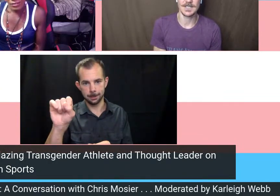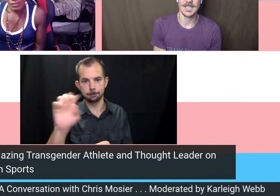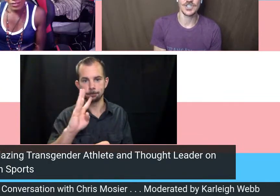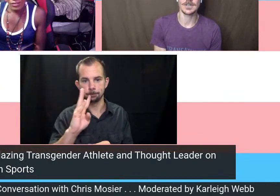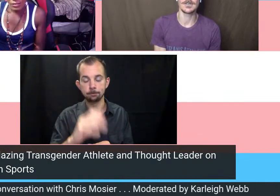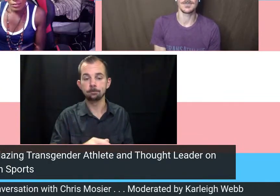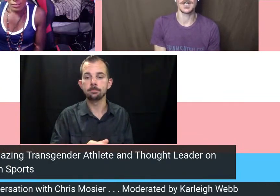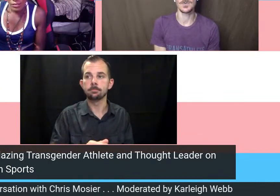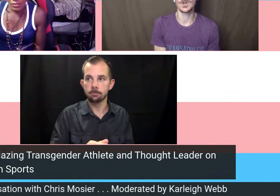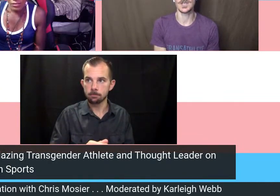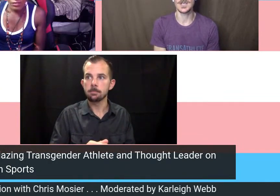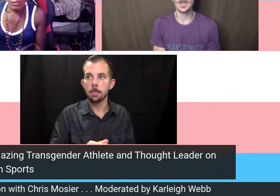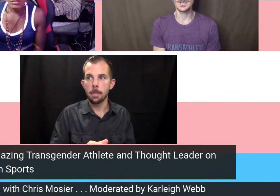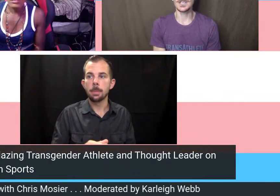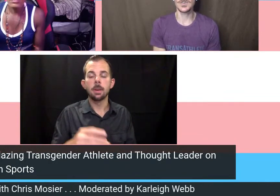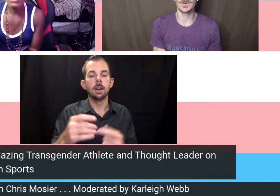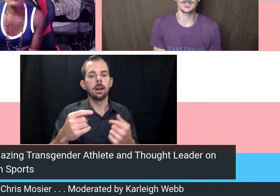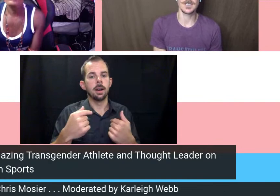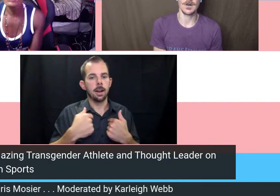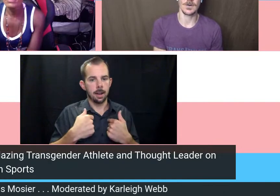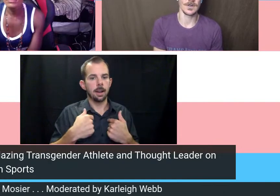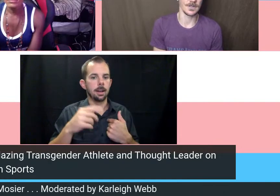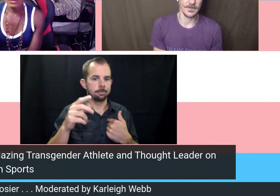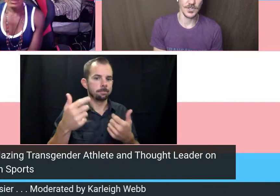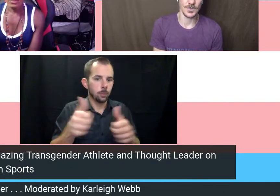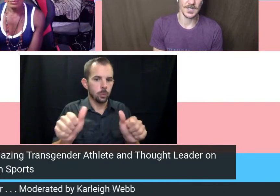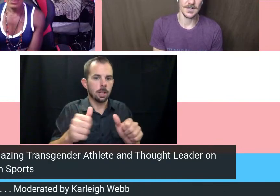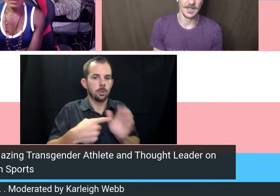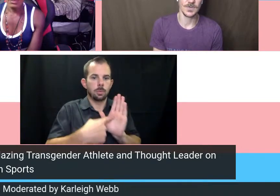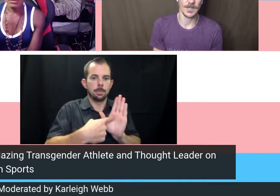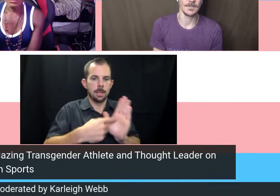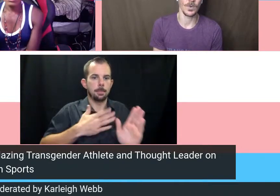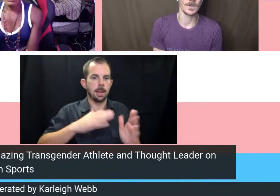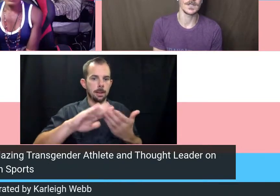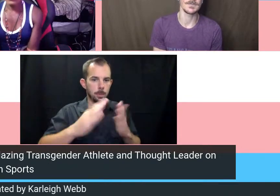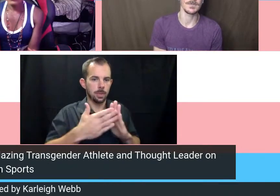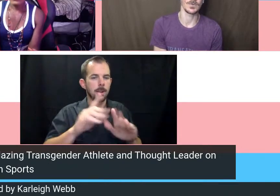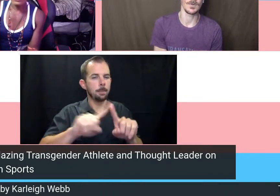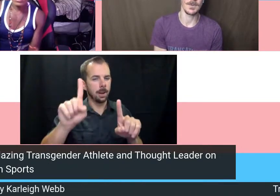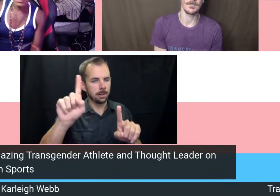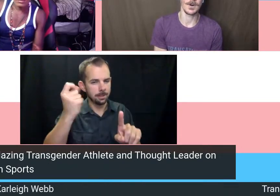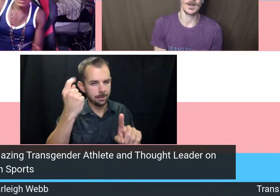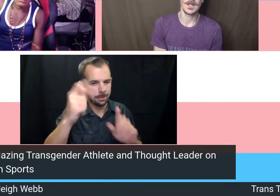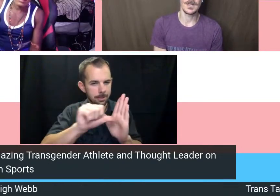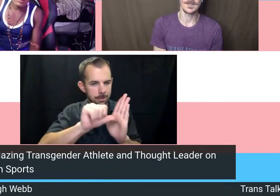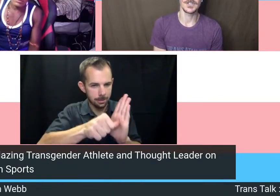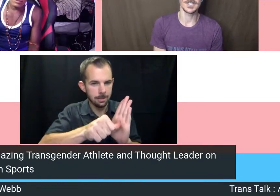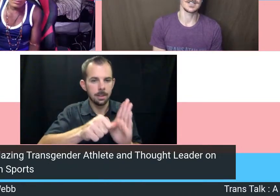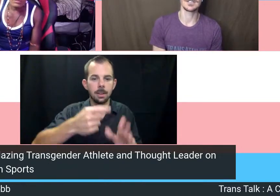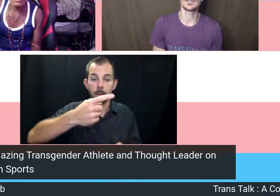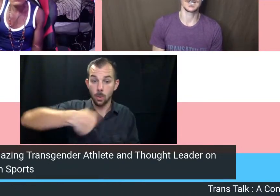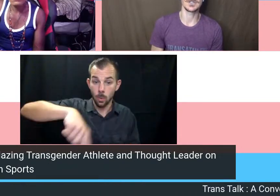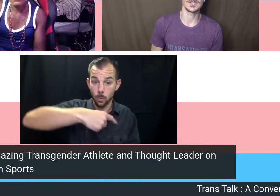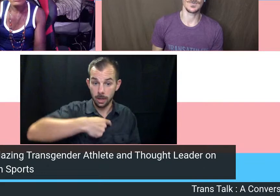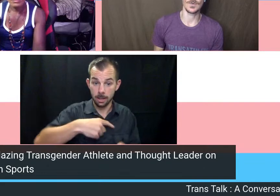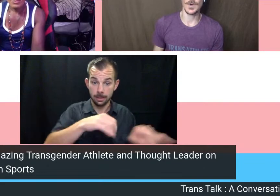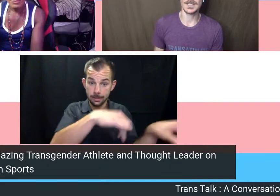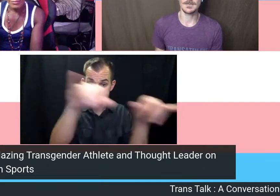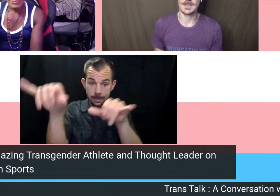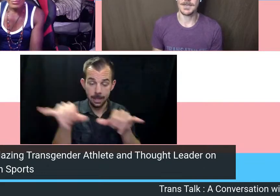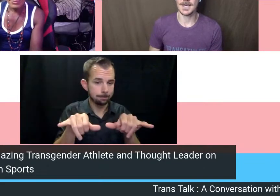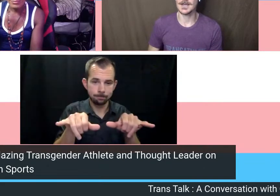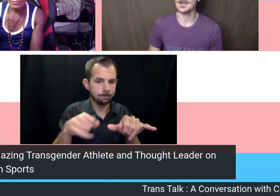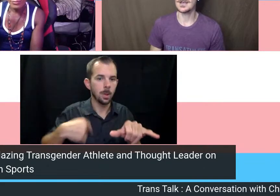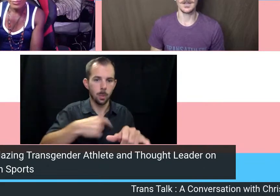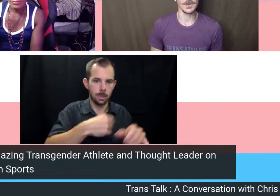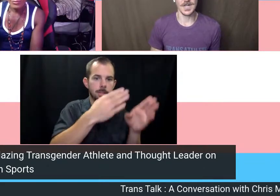a representation of my community. Each of us are individuals. And I think it's really important that people remember that just as there's not just one way